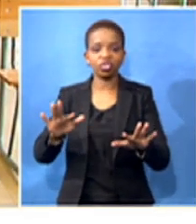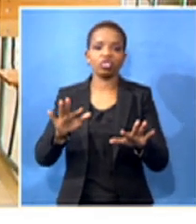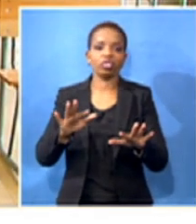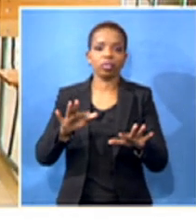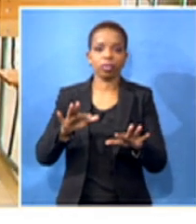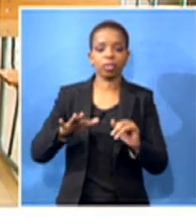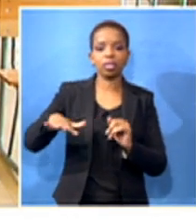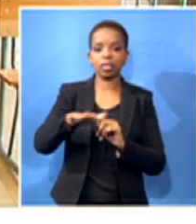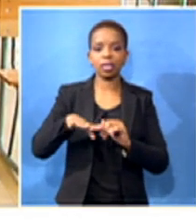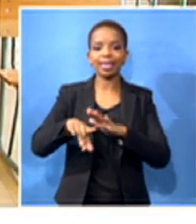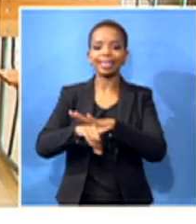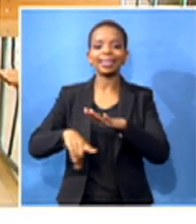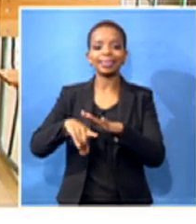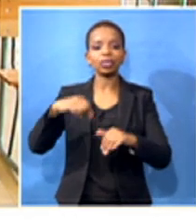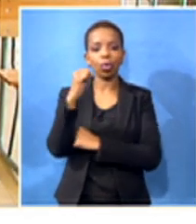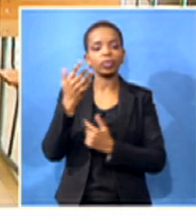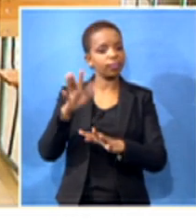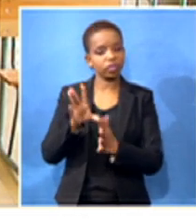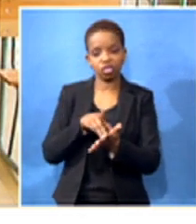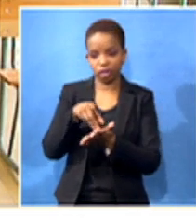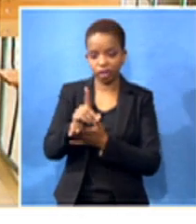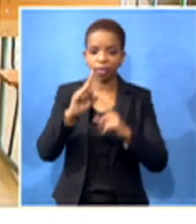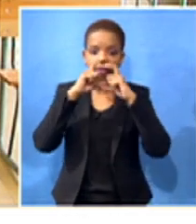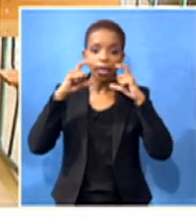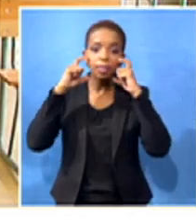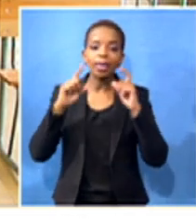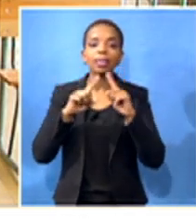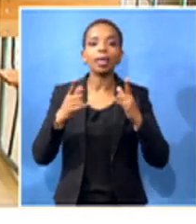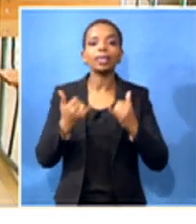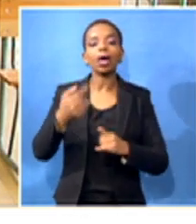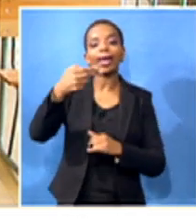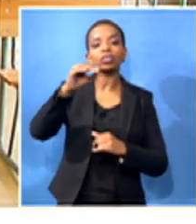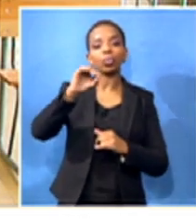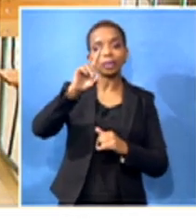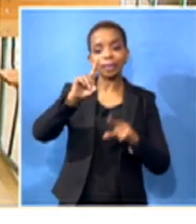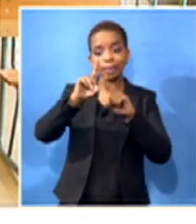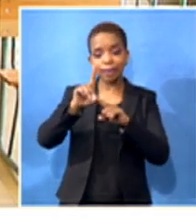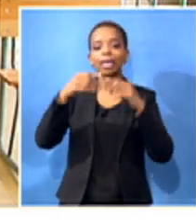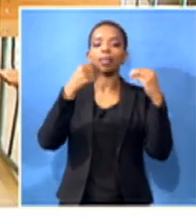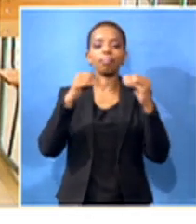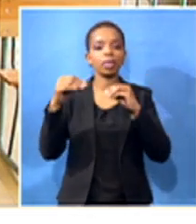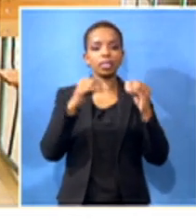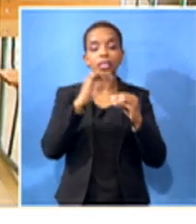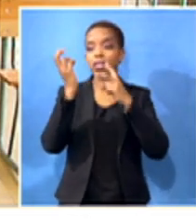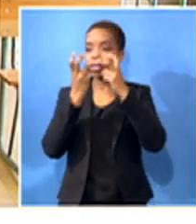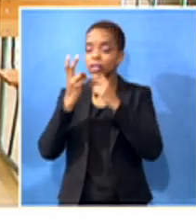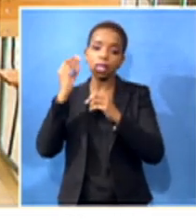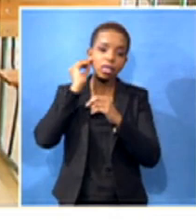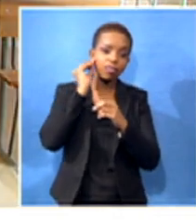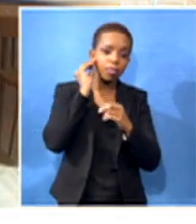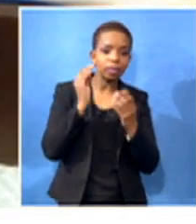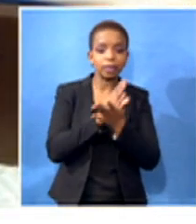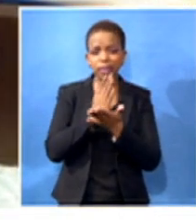in the district offices. So now the HOD, the CFO are busy collating the information on probably what may still be missing,